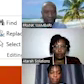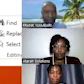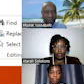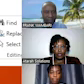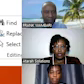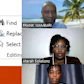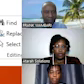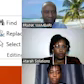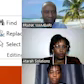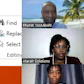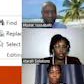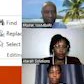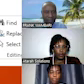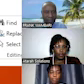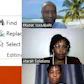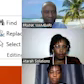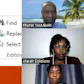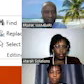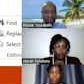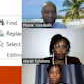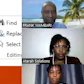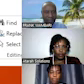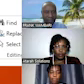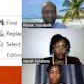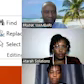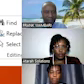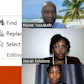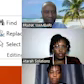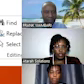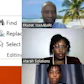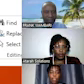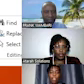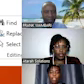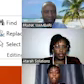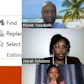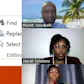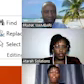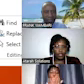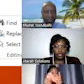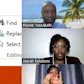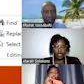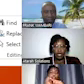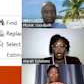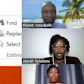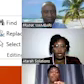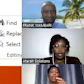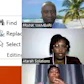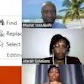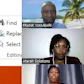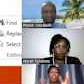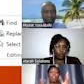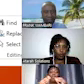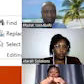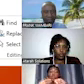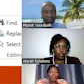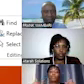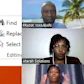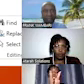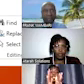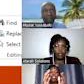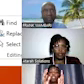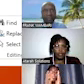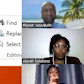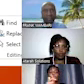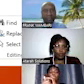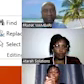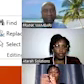As we process. So we have offers from Pathway Solutions. You guys can get training. And I forgot to mention, this